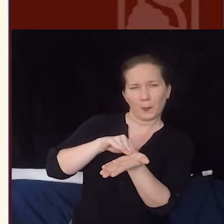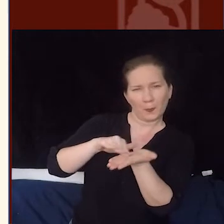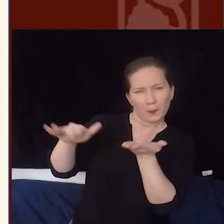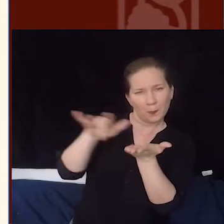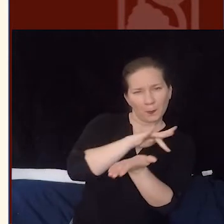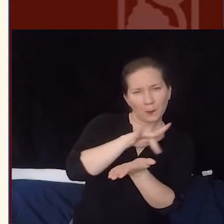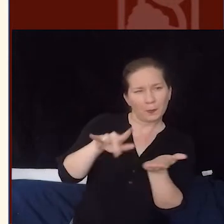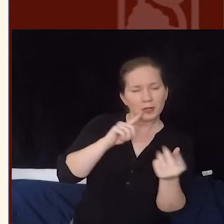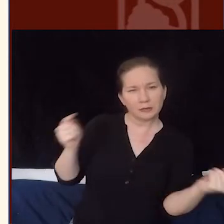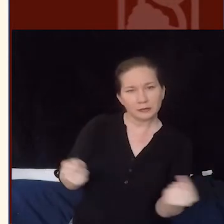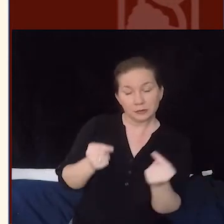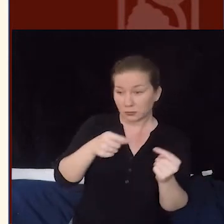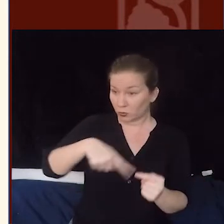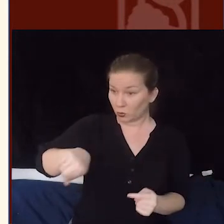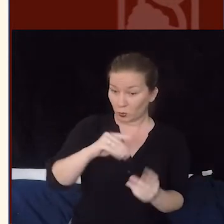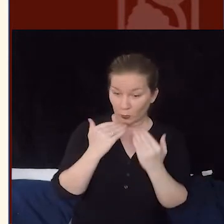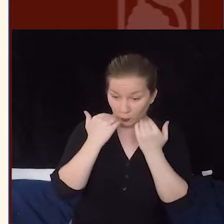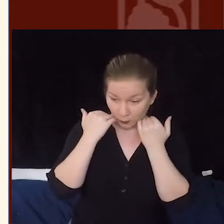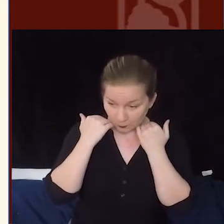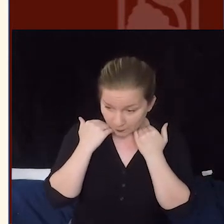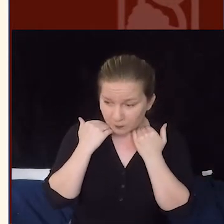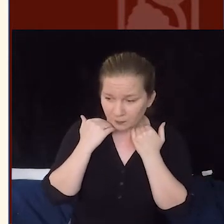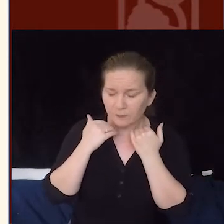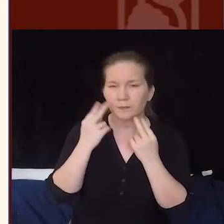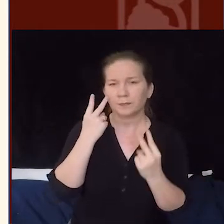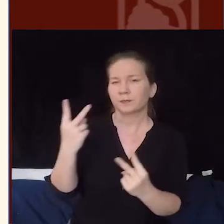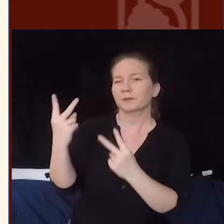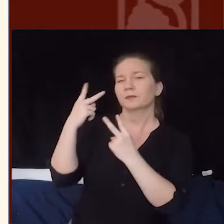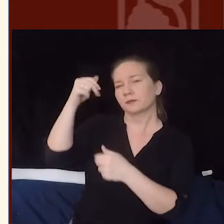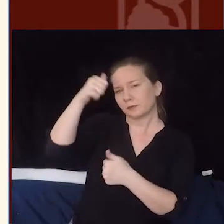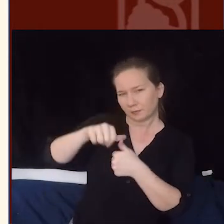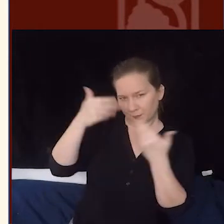it, do this for the remembrance of me."